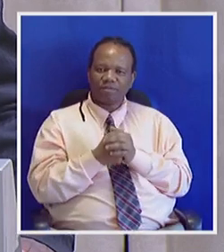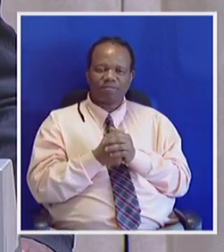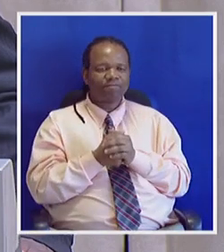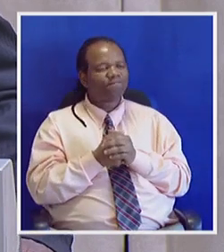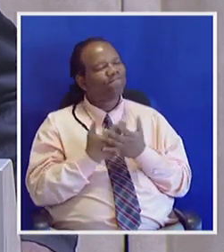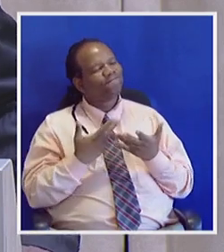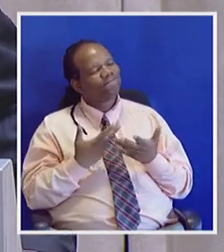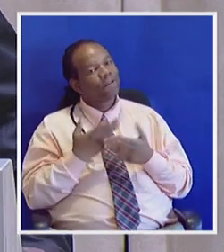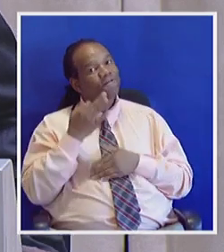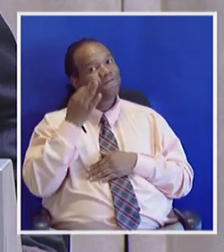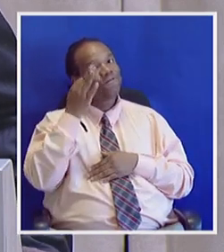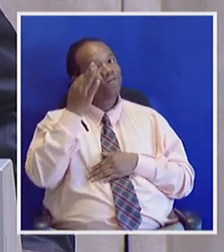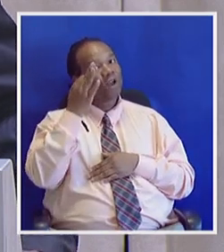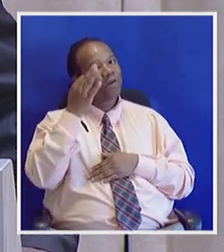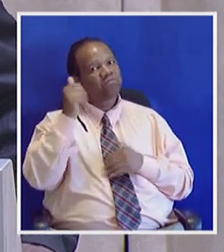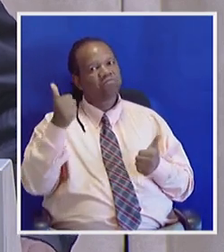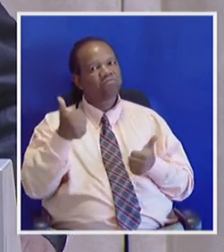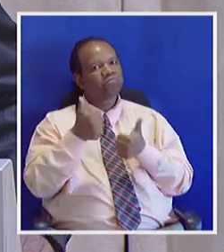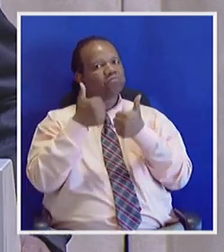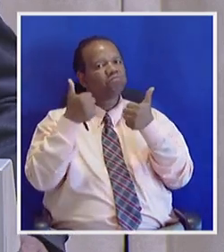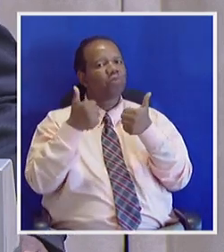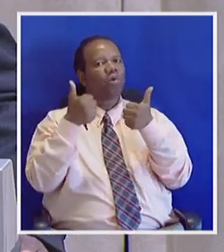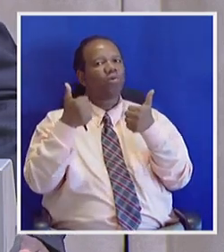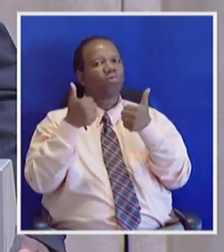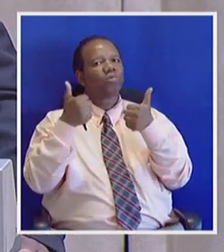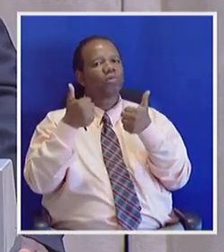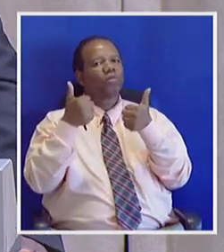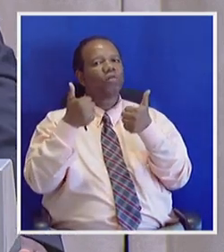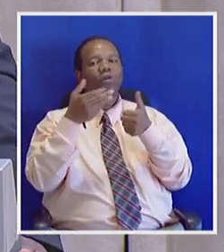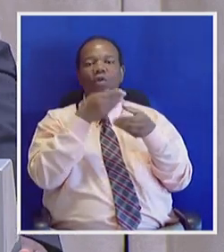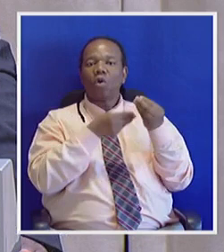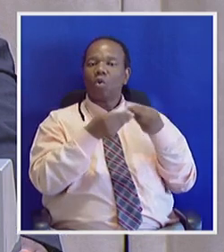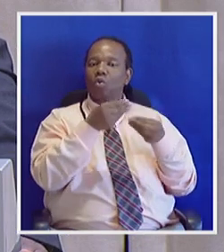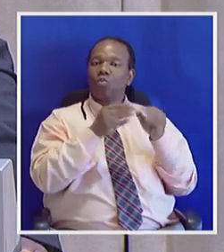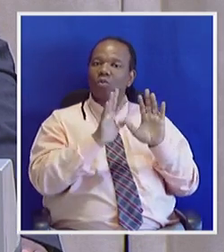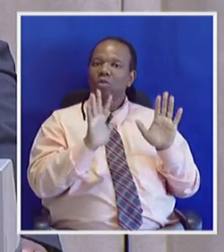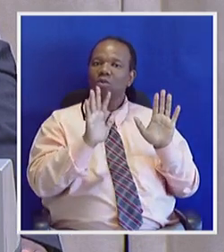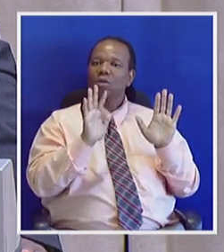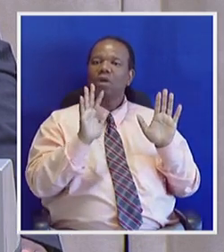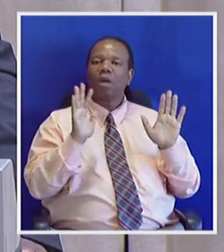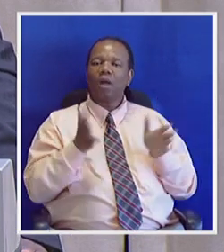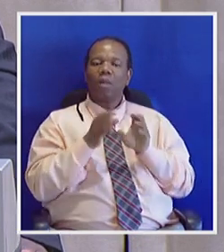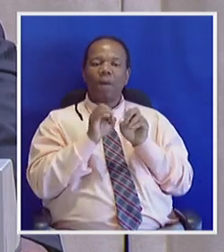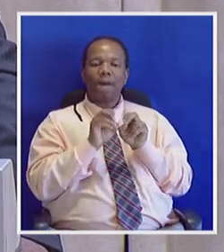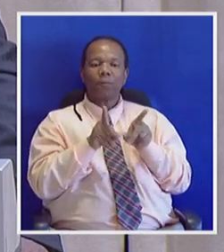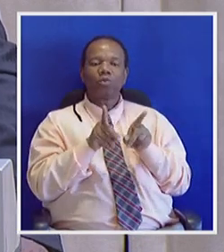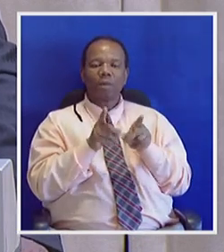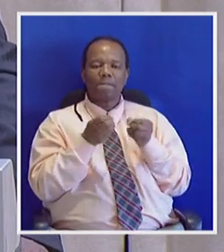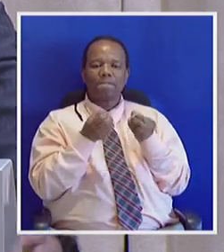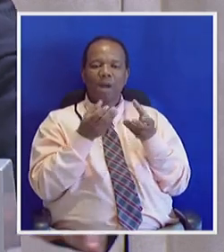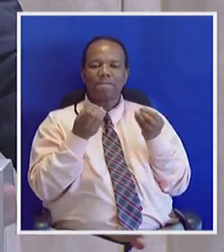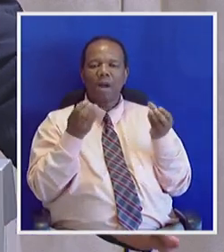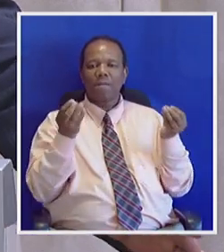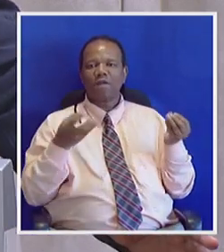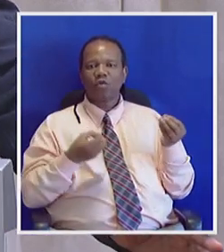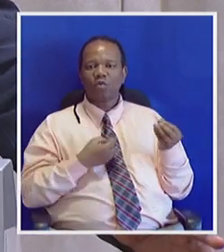bright for our oceans economy, and it is beginning to offer a lot of opportunities for young people.